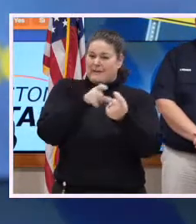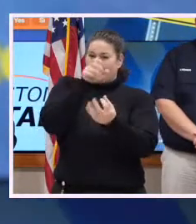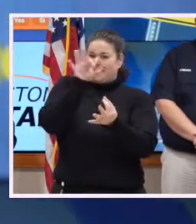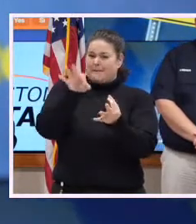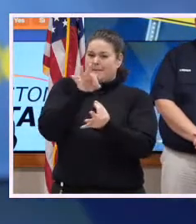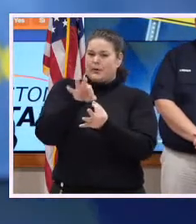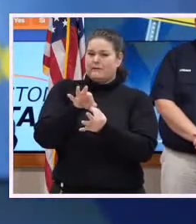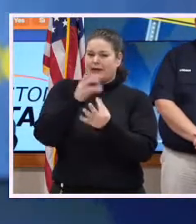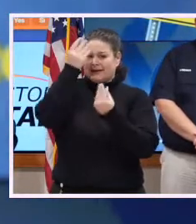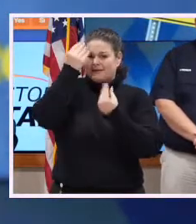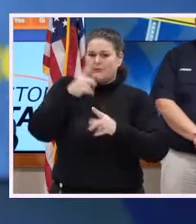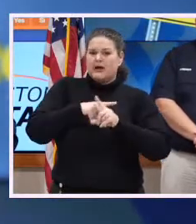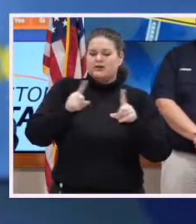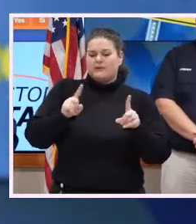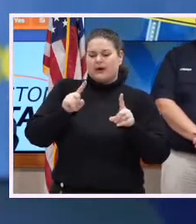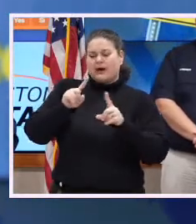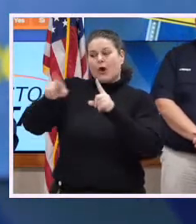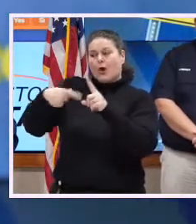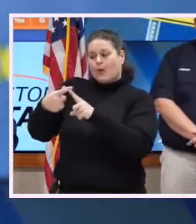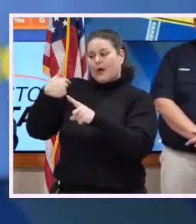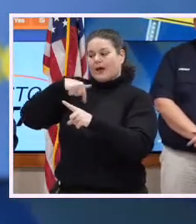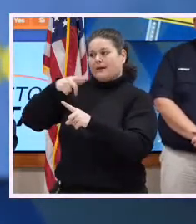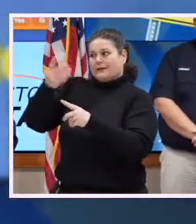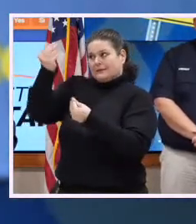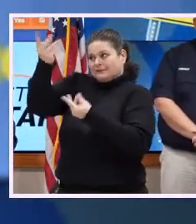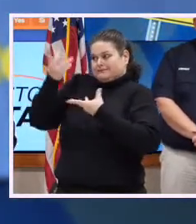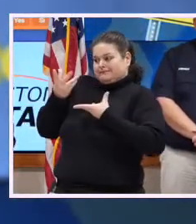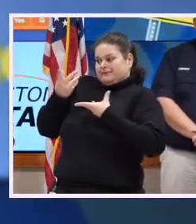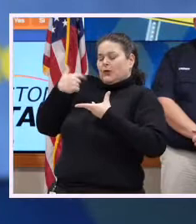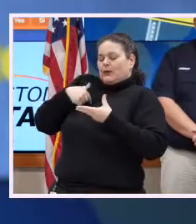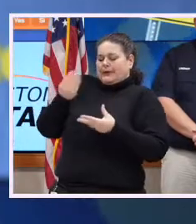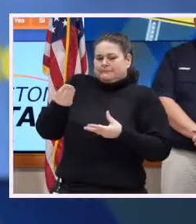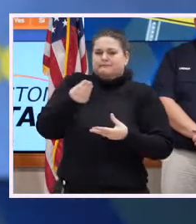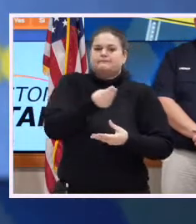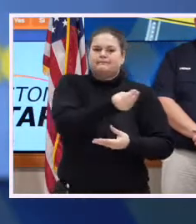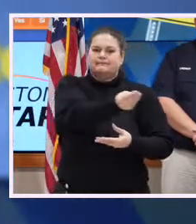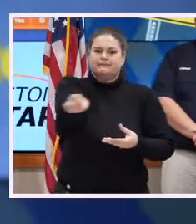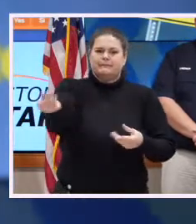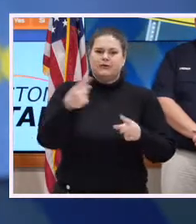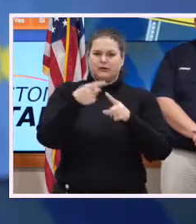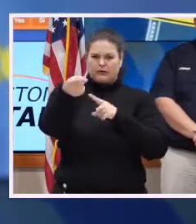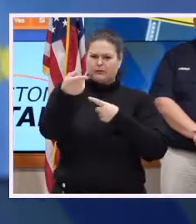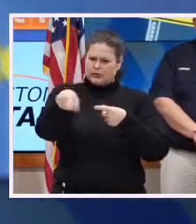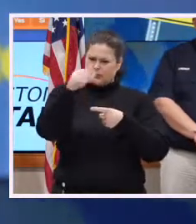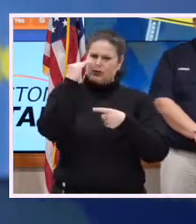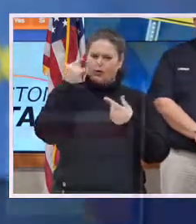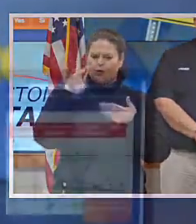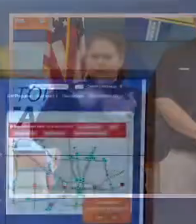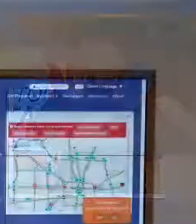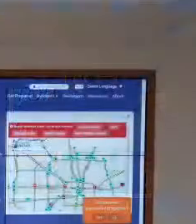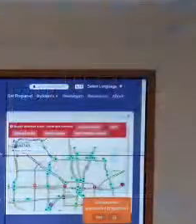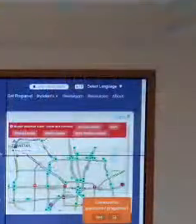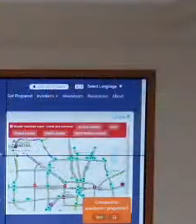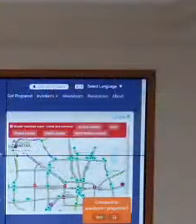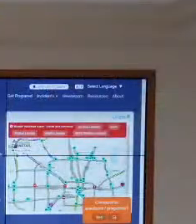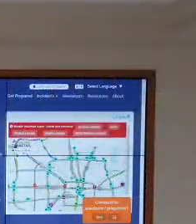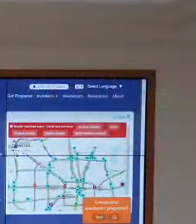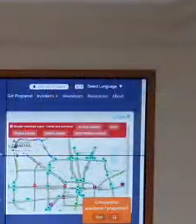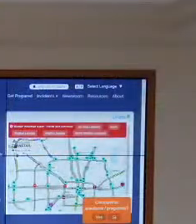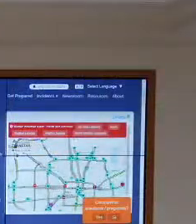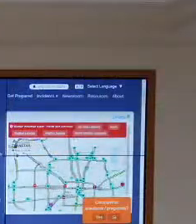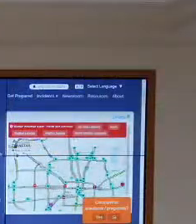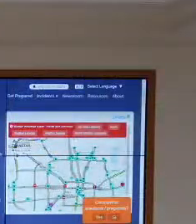to giving you the information that we do have so that you know that. Thank you, Judge. Thank you. Chief Christensen.